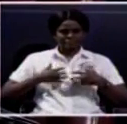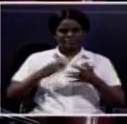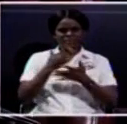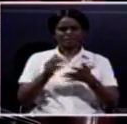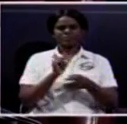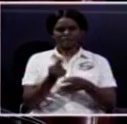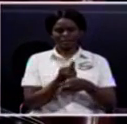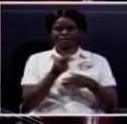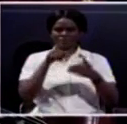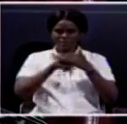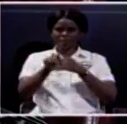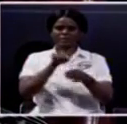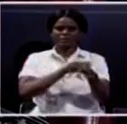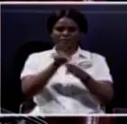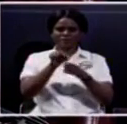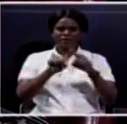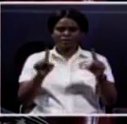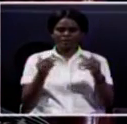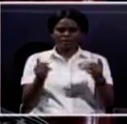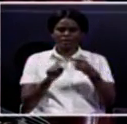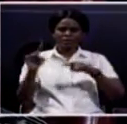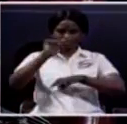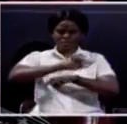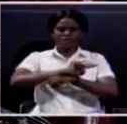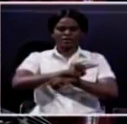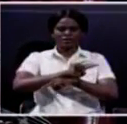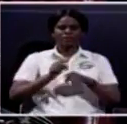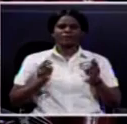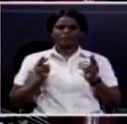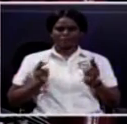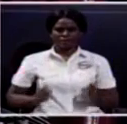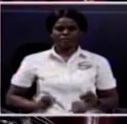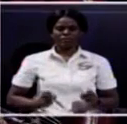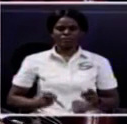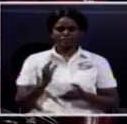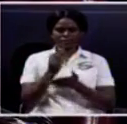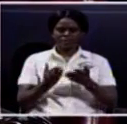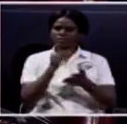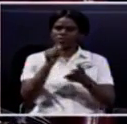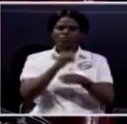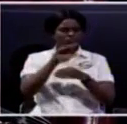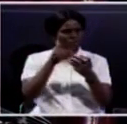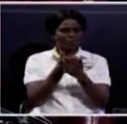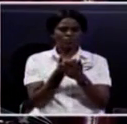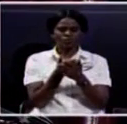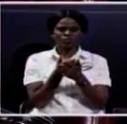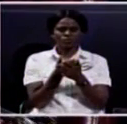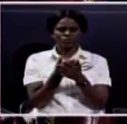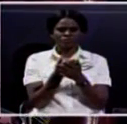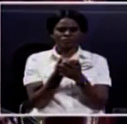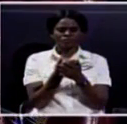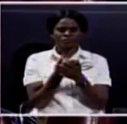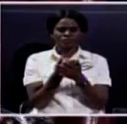to enter the profession. But today, a good number of my cadres, some of them, not all, some of them, you know,